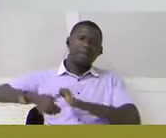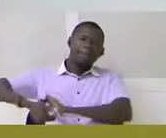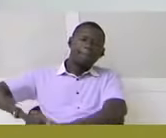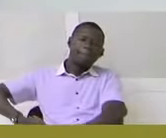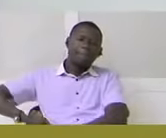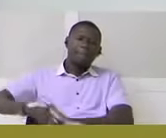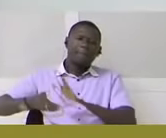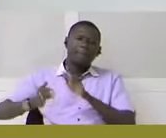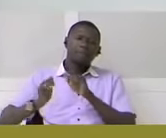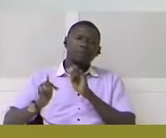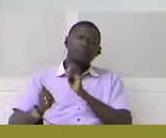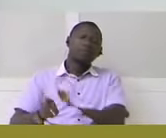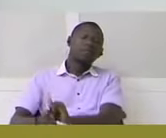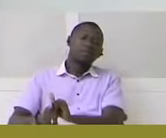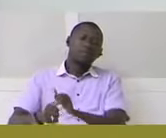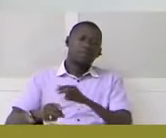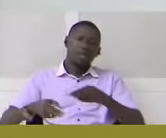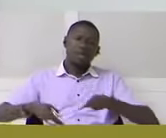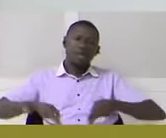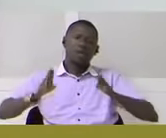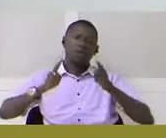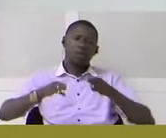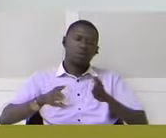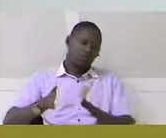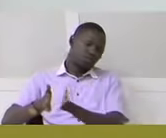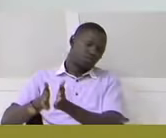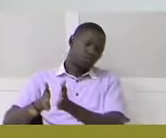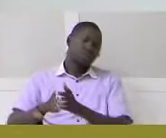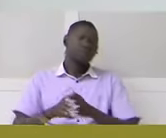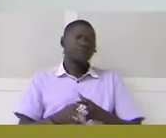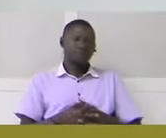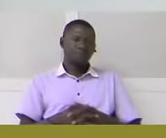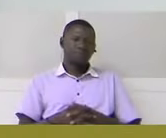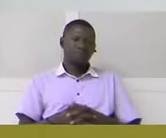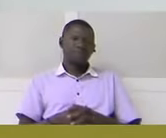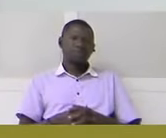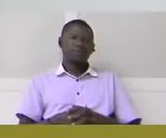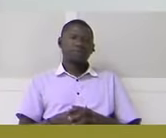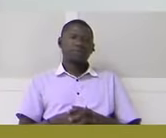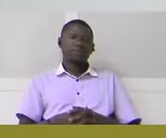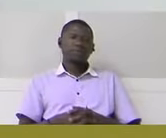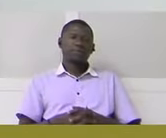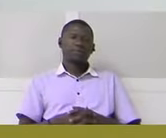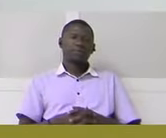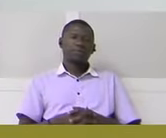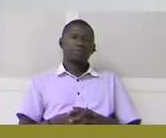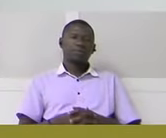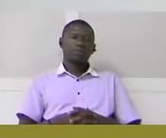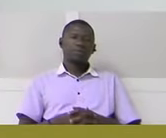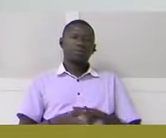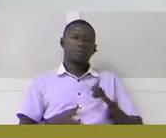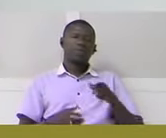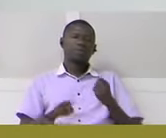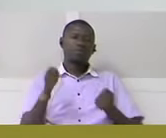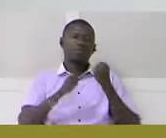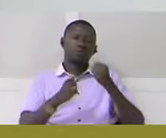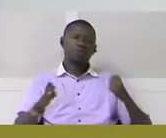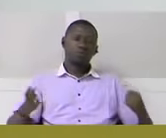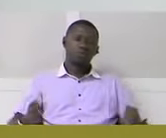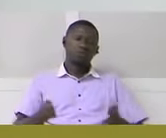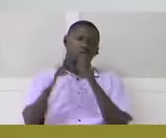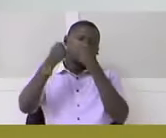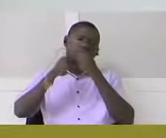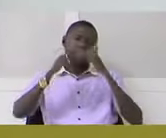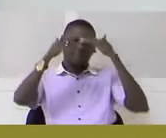motodo vano olebe loring mano kartanda wala je. So Papa Che's vehicle knocked at the van. Papa Che la moto ni